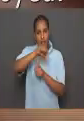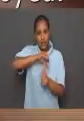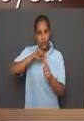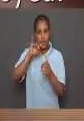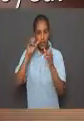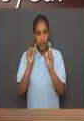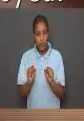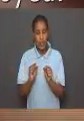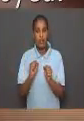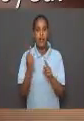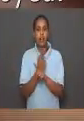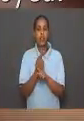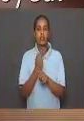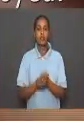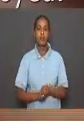be created.